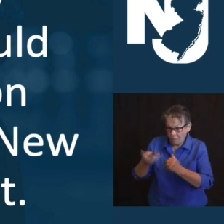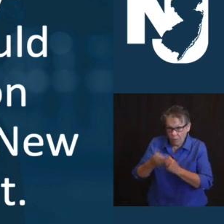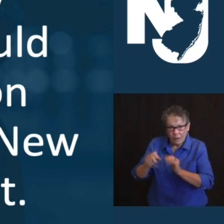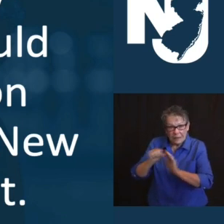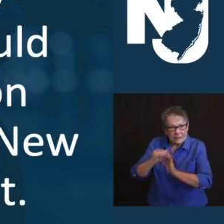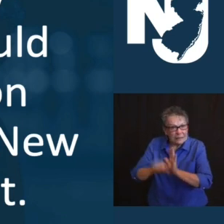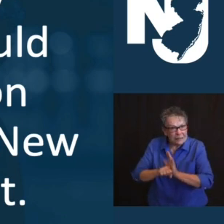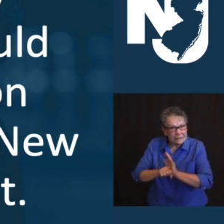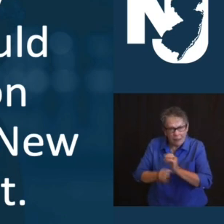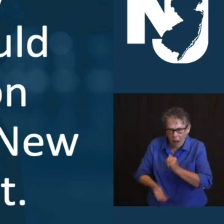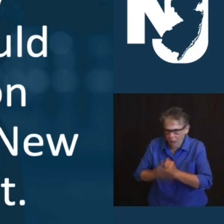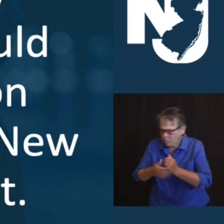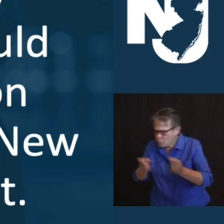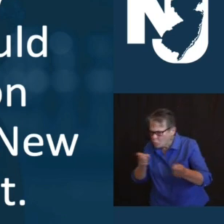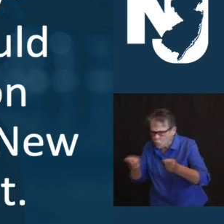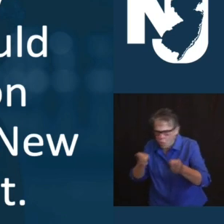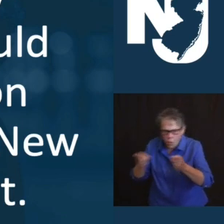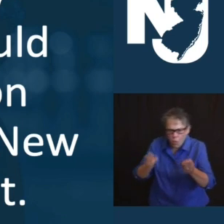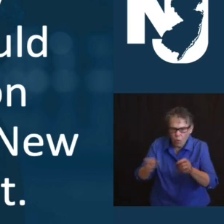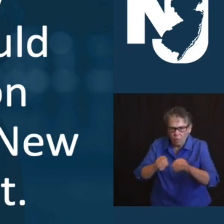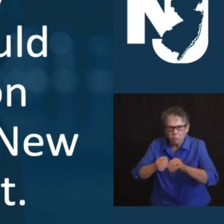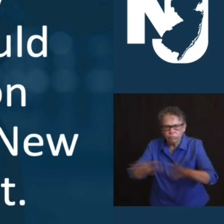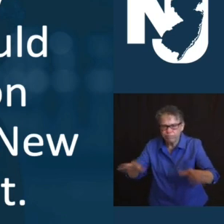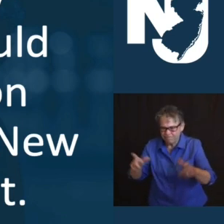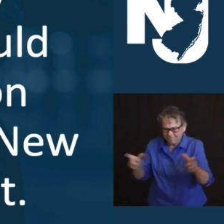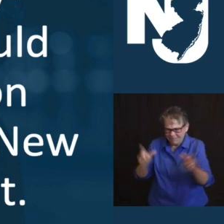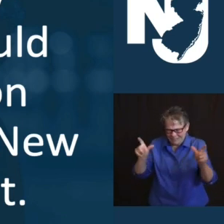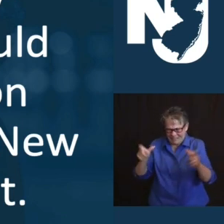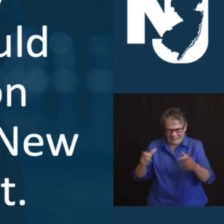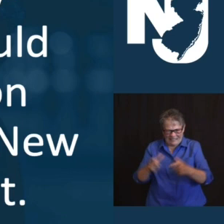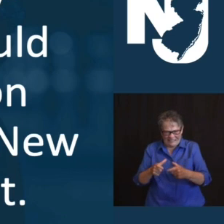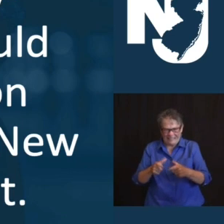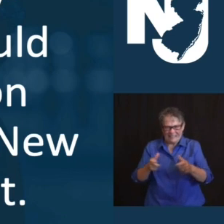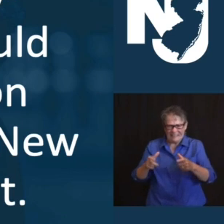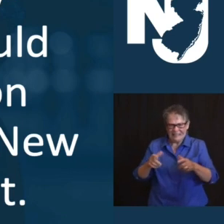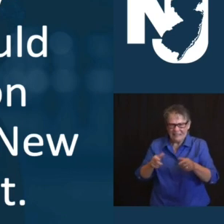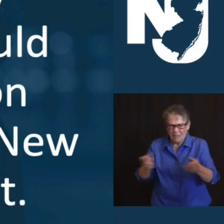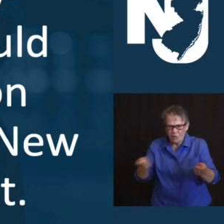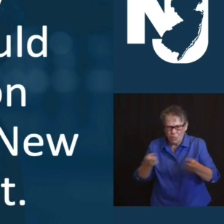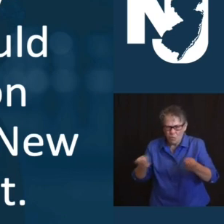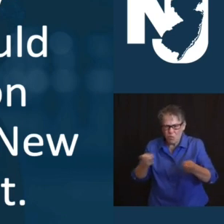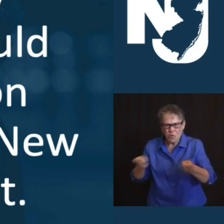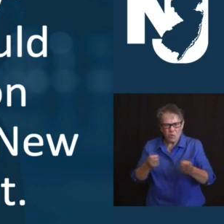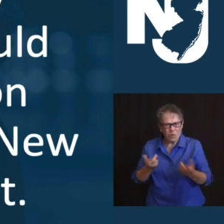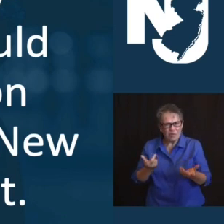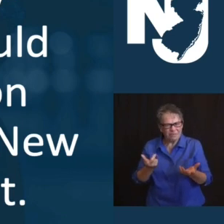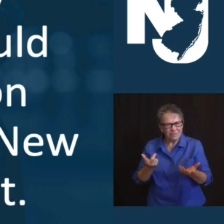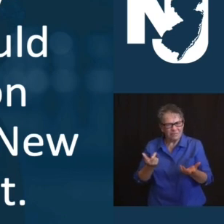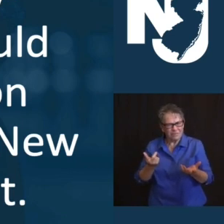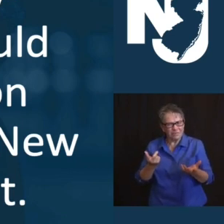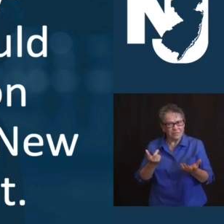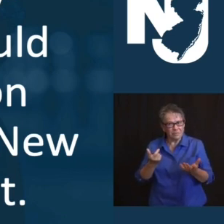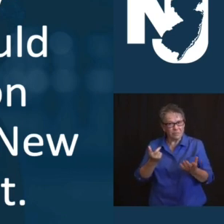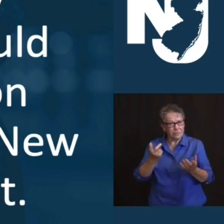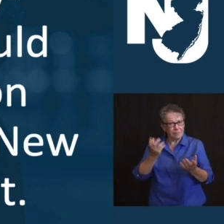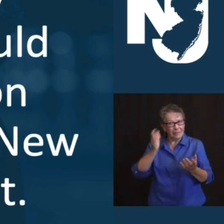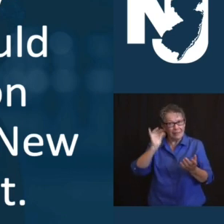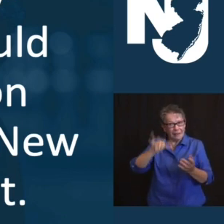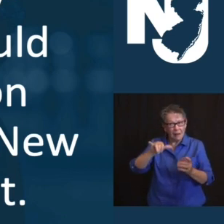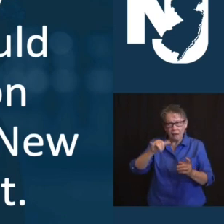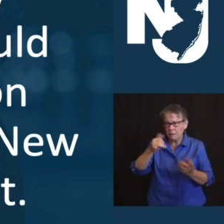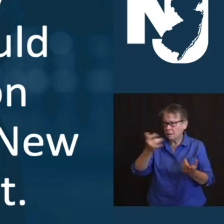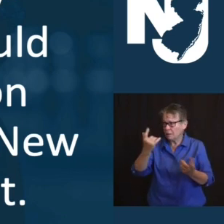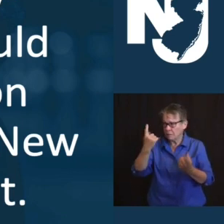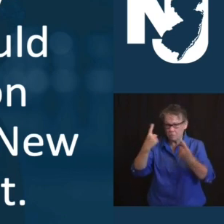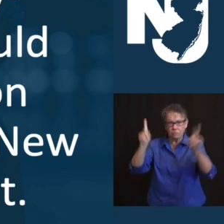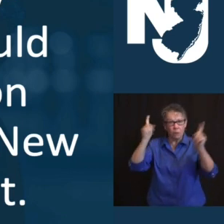sacrifice and together. And by the way, you all out there are a huge reason why we have. And together, we are advising visitors to our